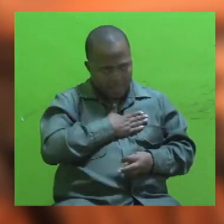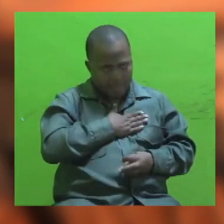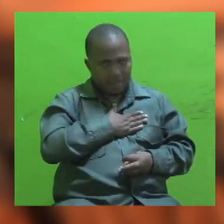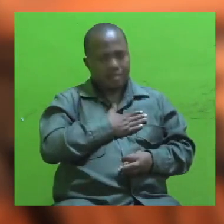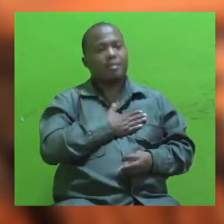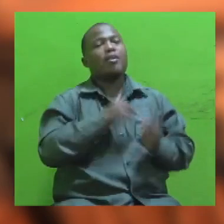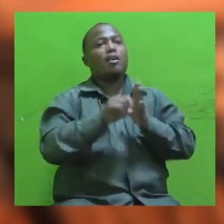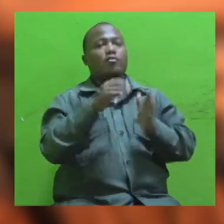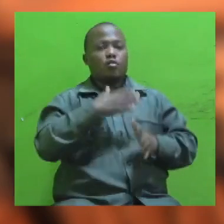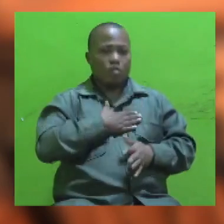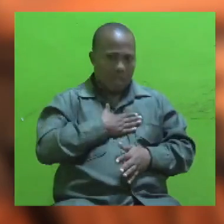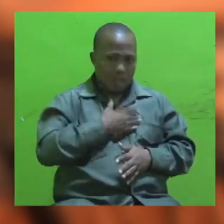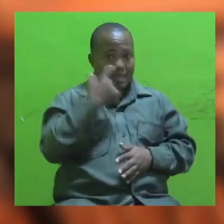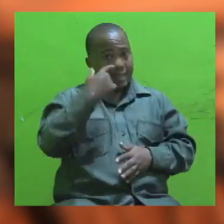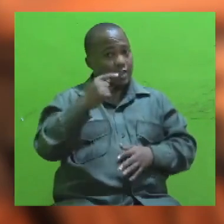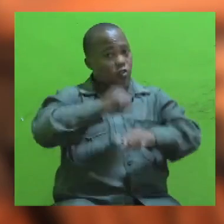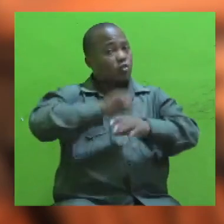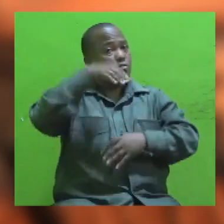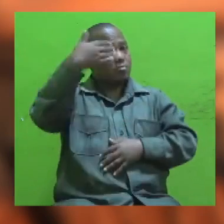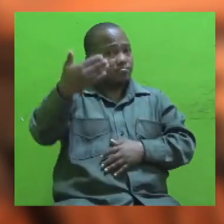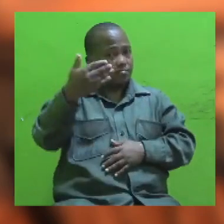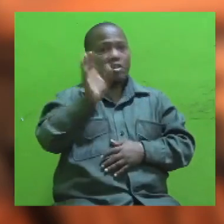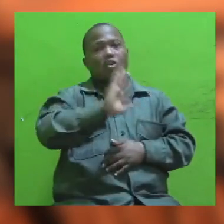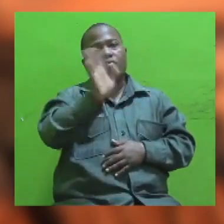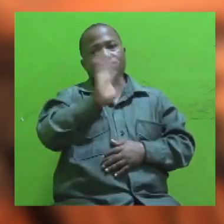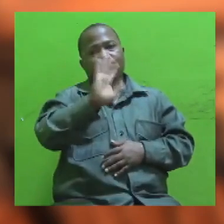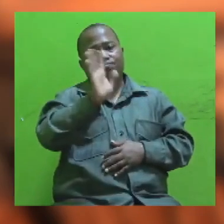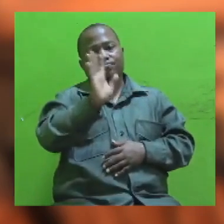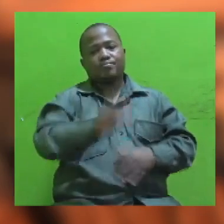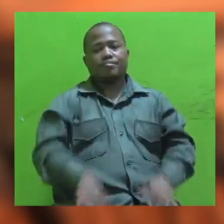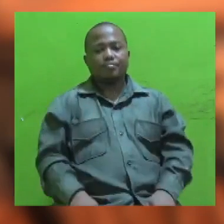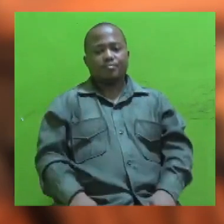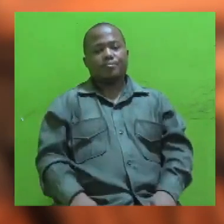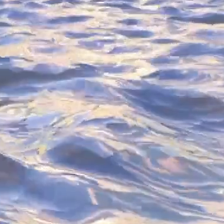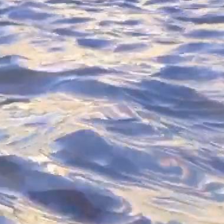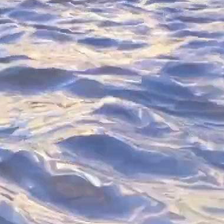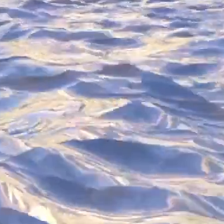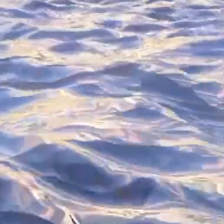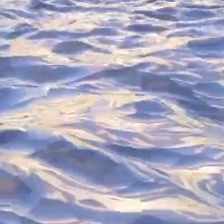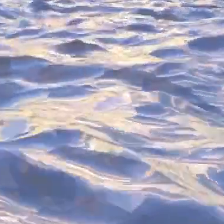my dear student. See you next time. Bye-bye. Thank you.